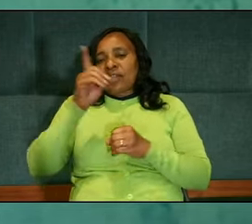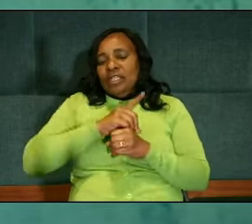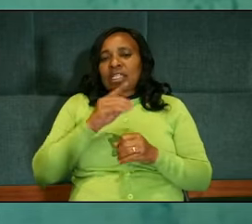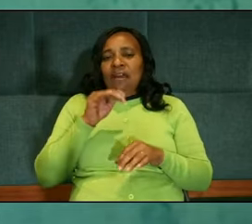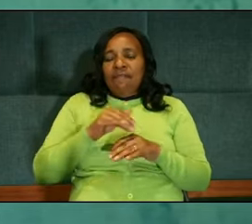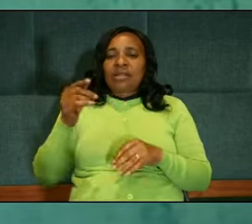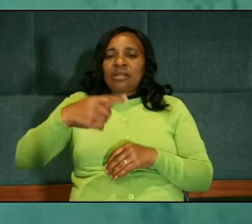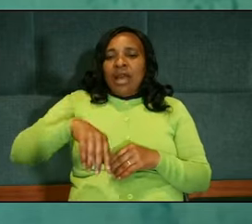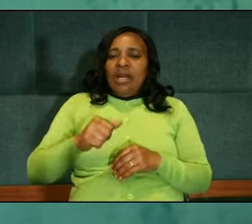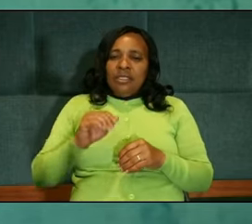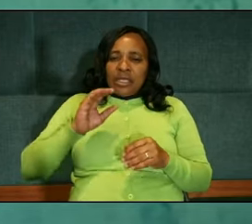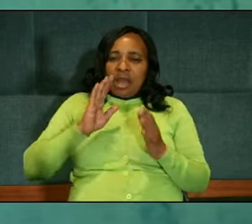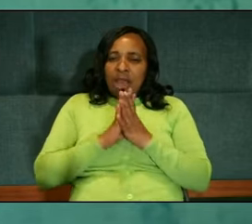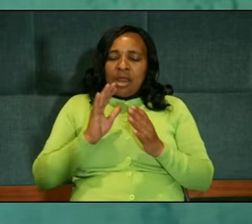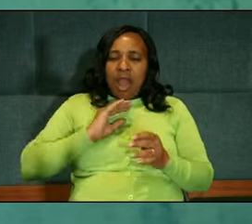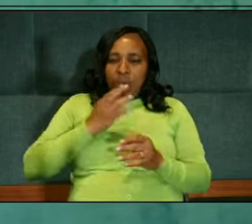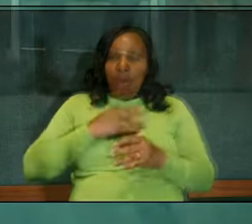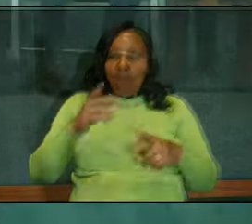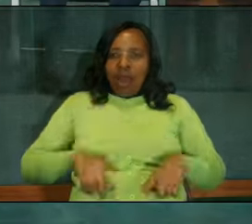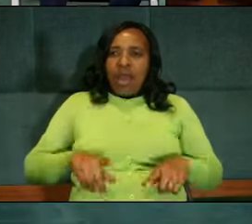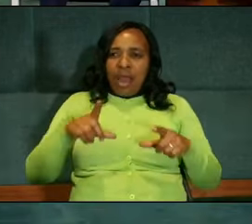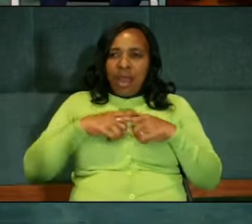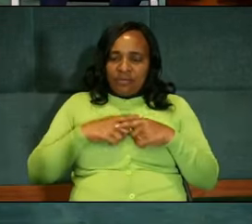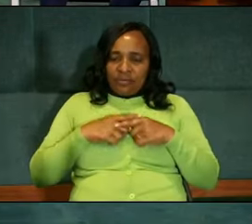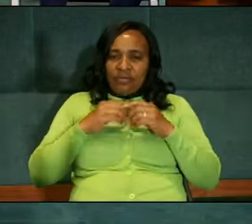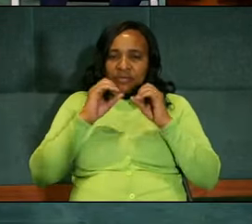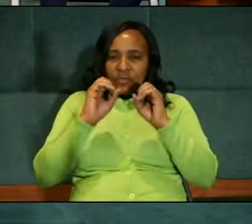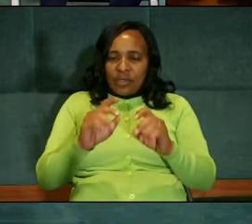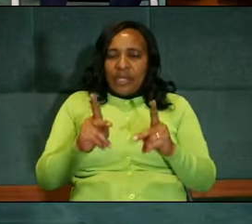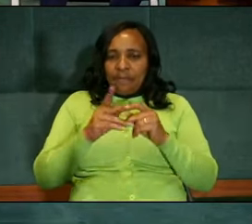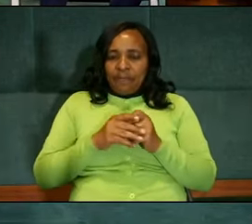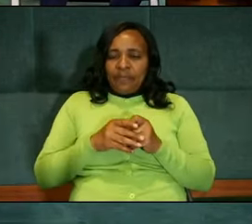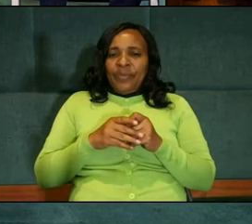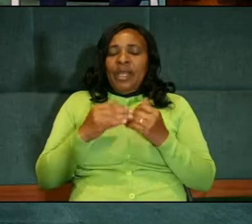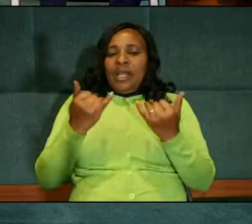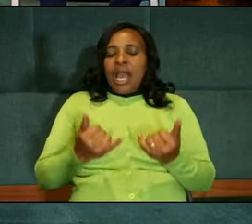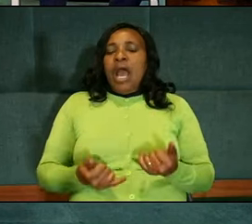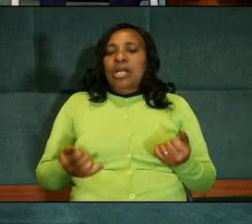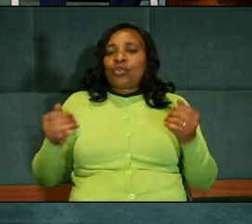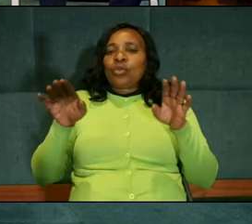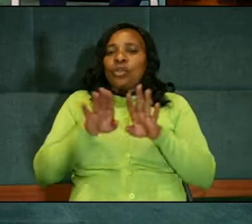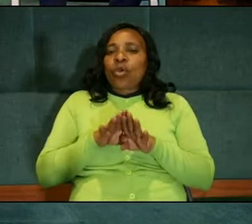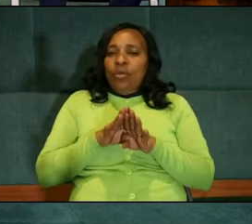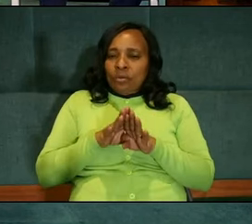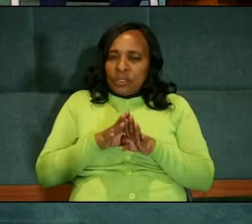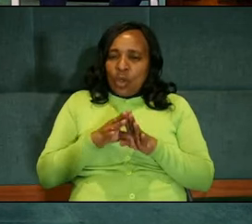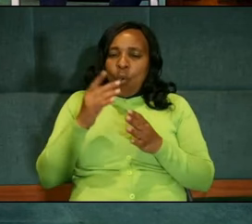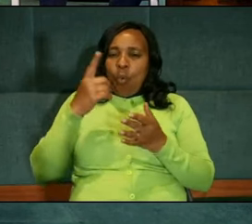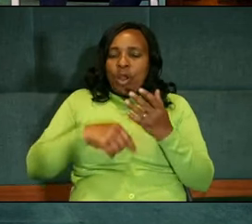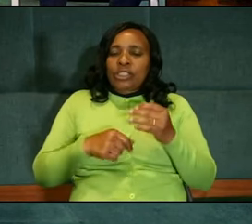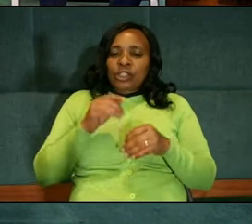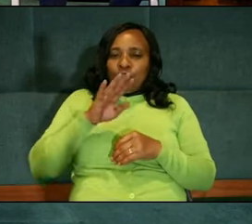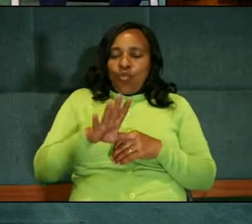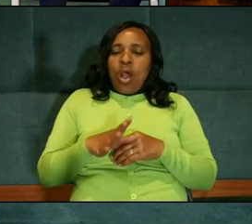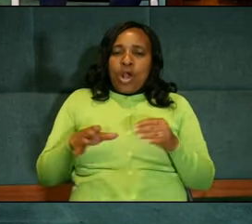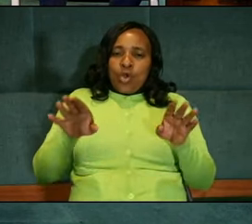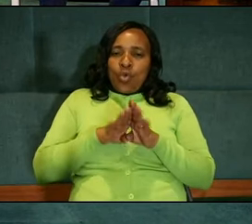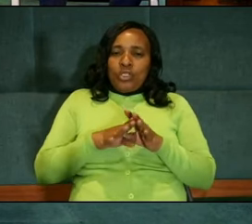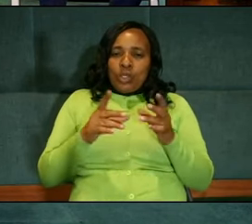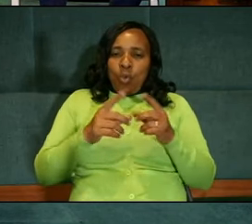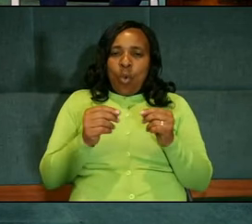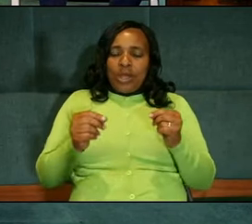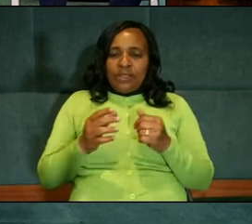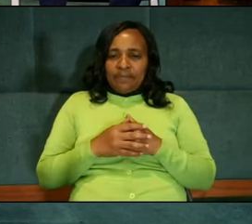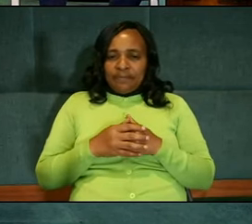affect us and our lives in the future. Steve, as we conclude, what's your parting shot?